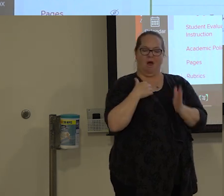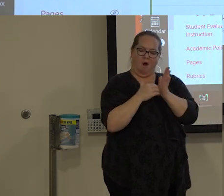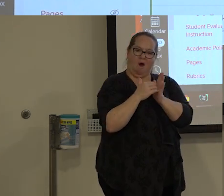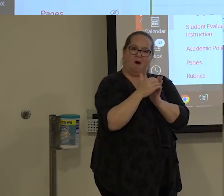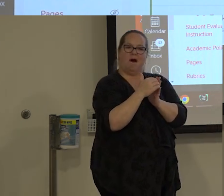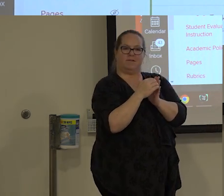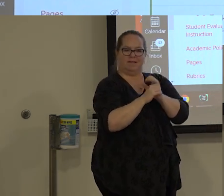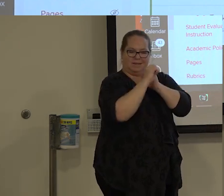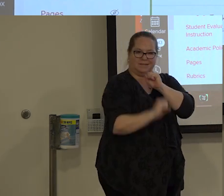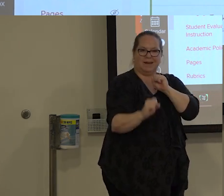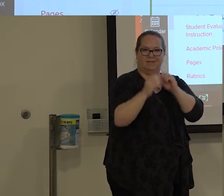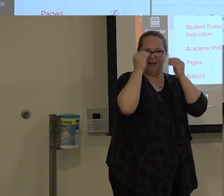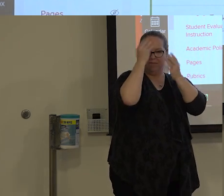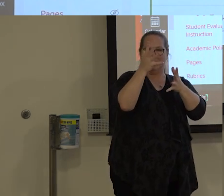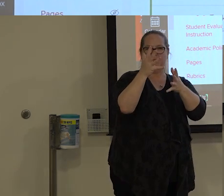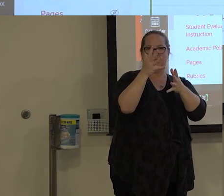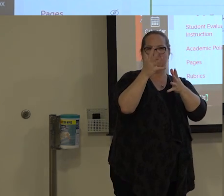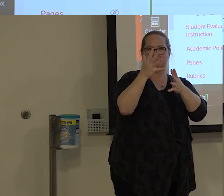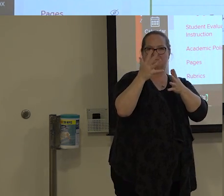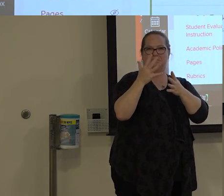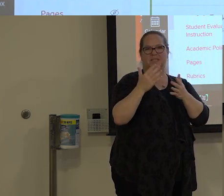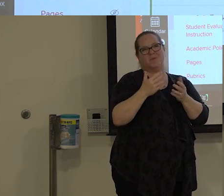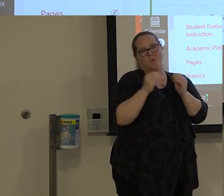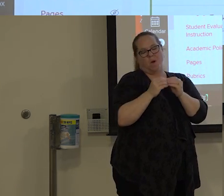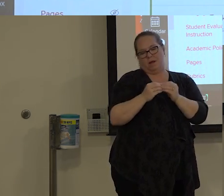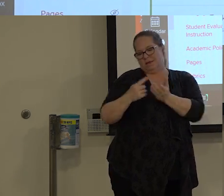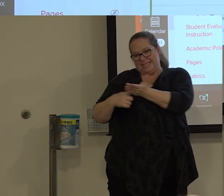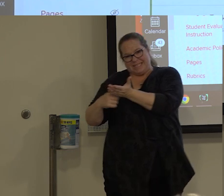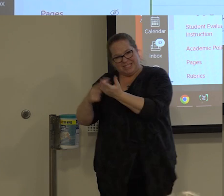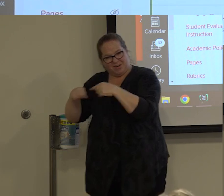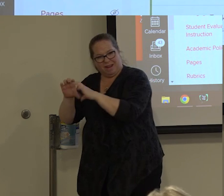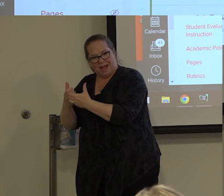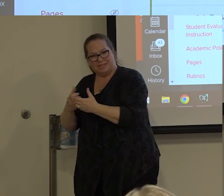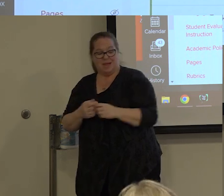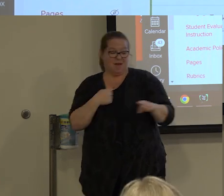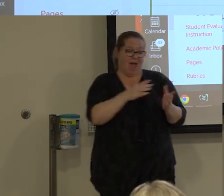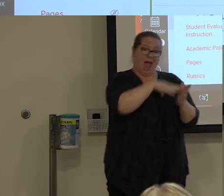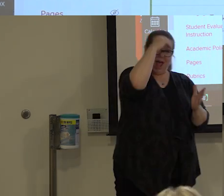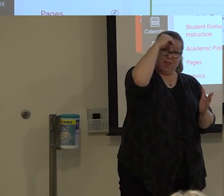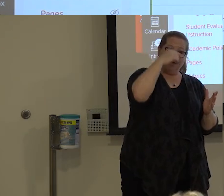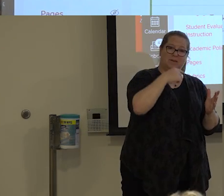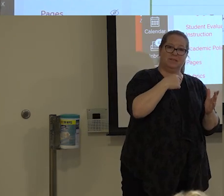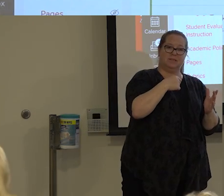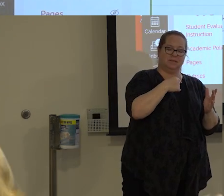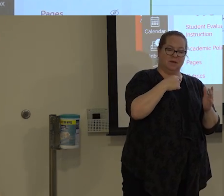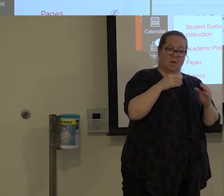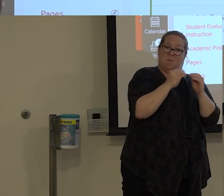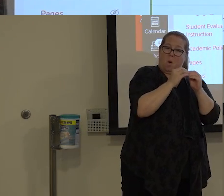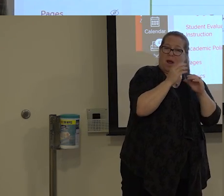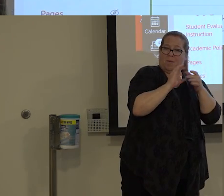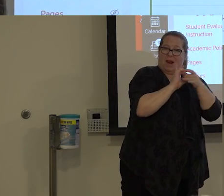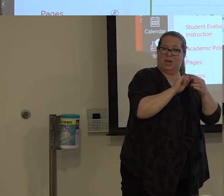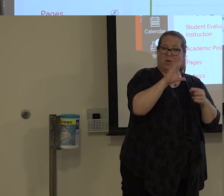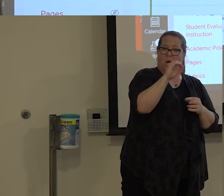oftentimes the extent of information I receive on a subject is just what is discussed in class. Would I have learned that Coco Chanel was a Nazi agent had I attended 1103 in person? Not